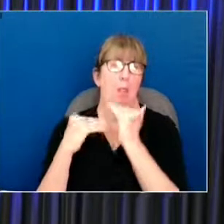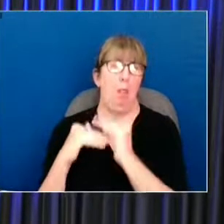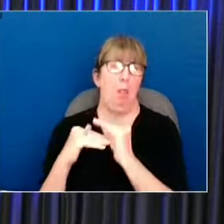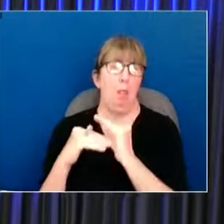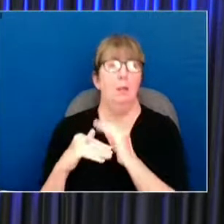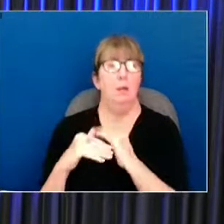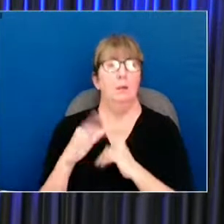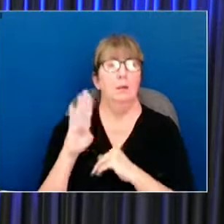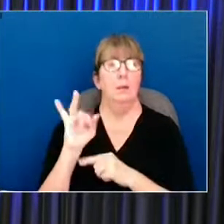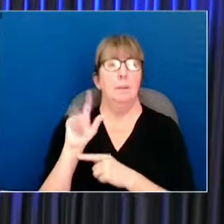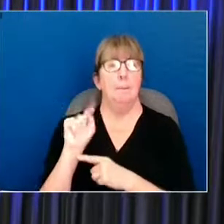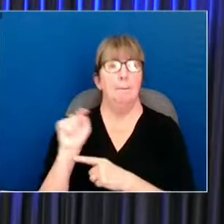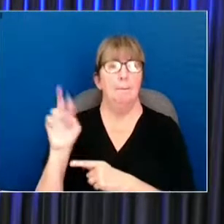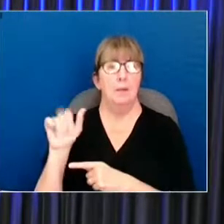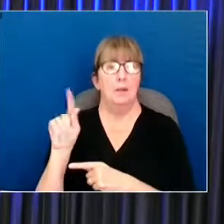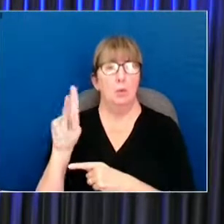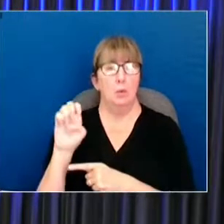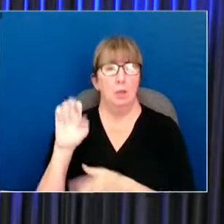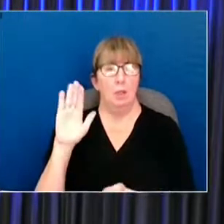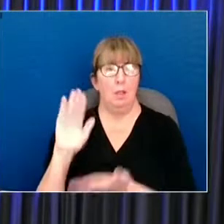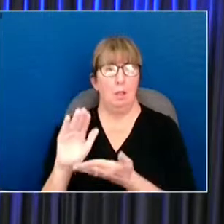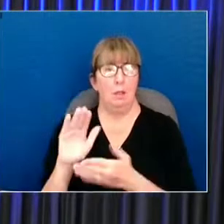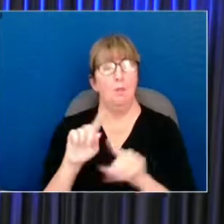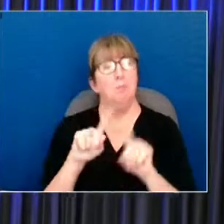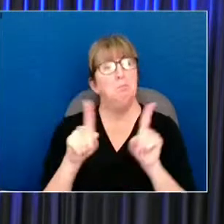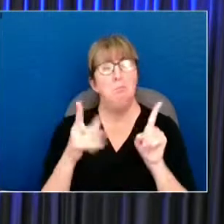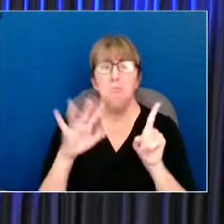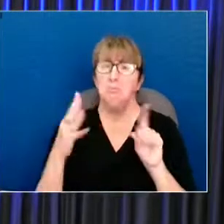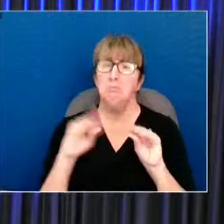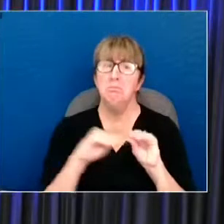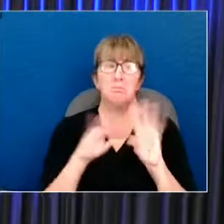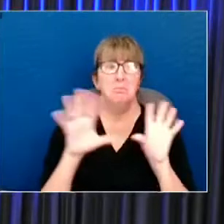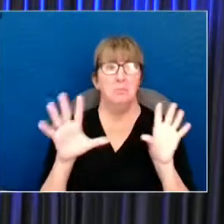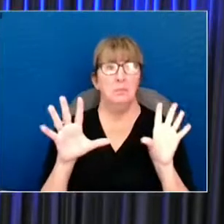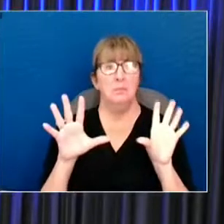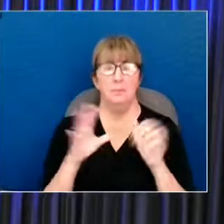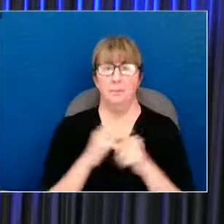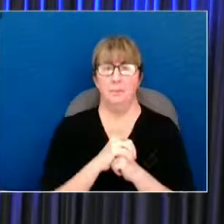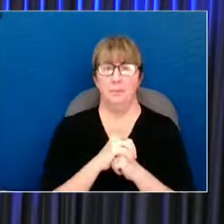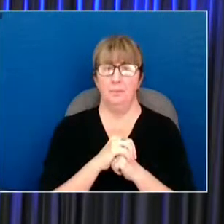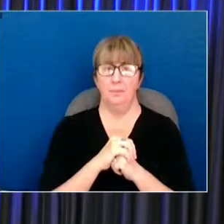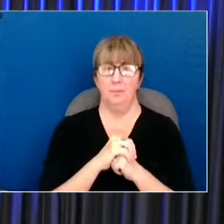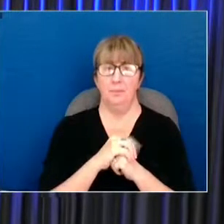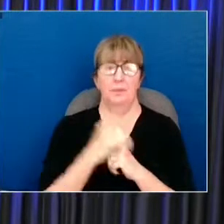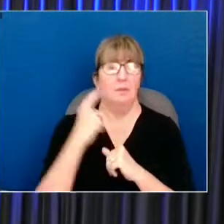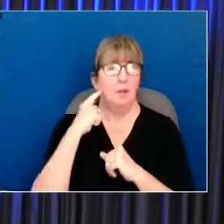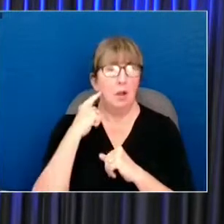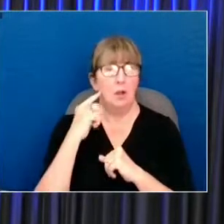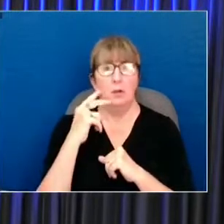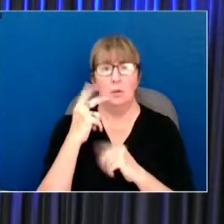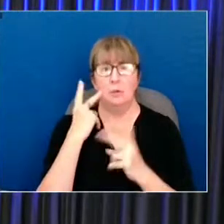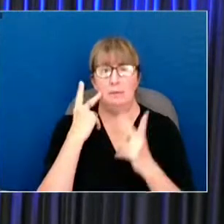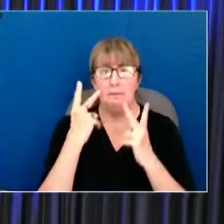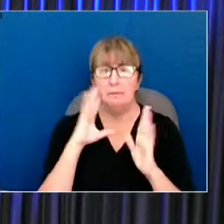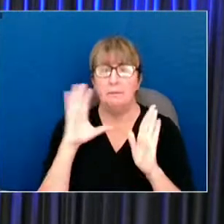we typically use. But it's still pretty clear, and you get audio and video just fine.